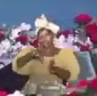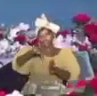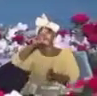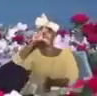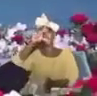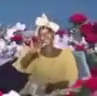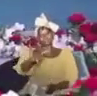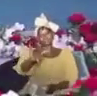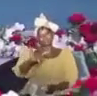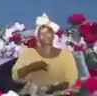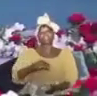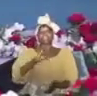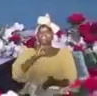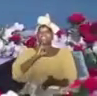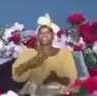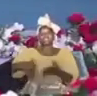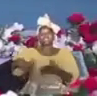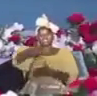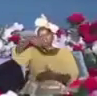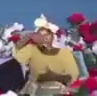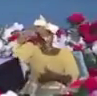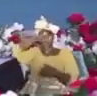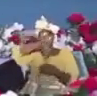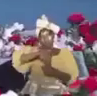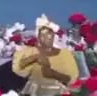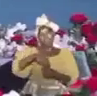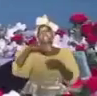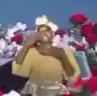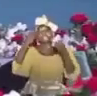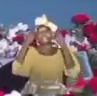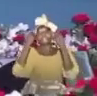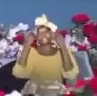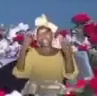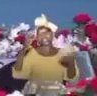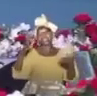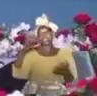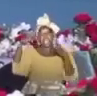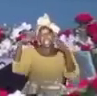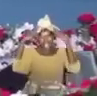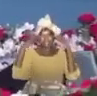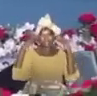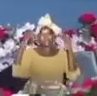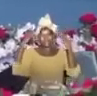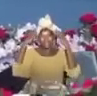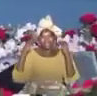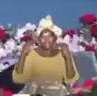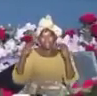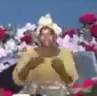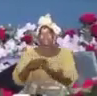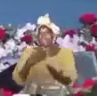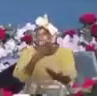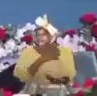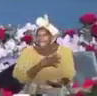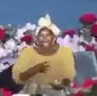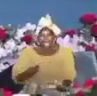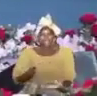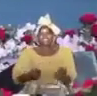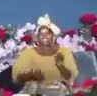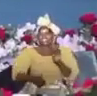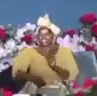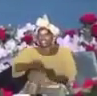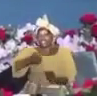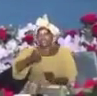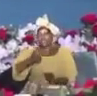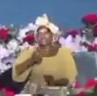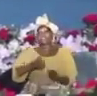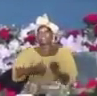Spirituality involves a number of many experiences and dimensions, the chiefest of them being your